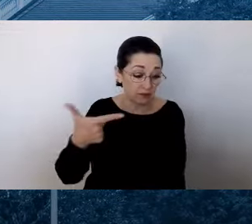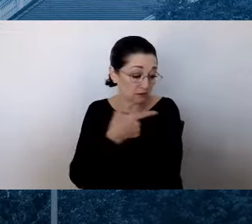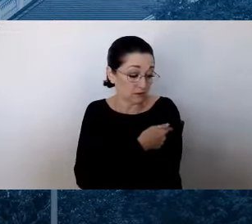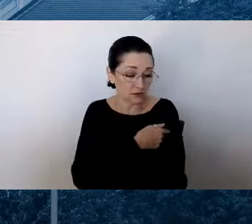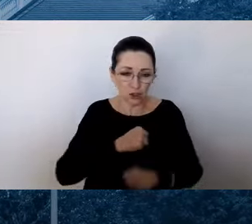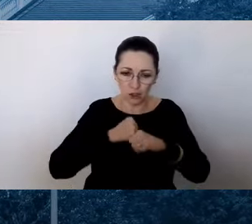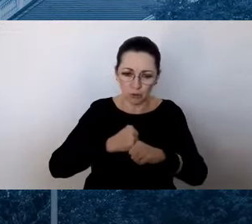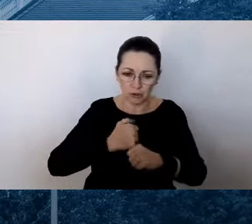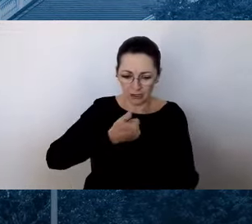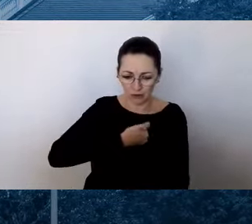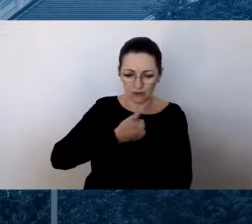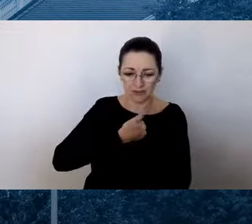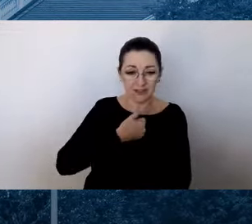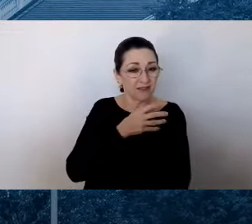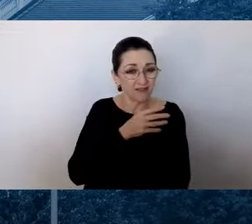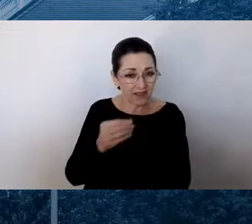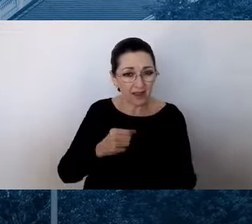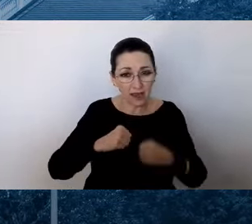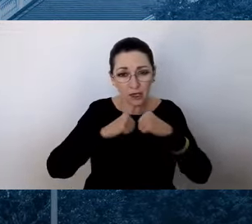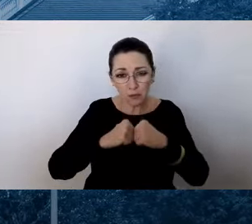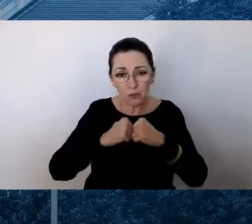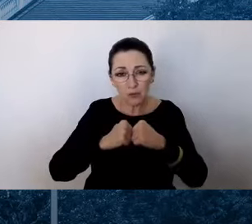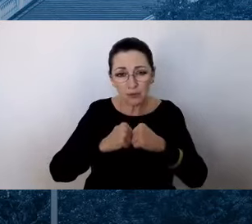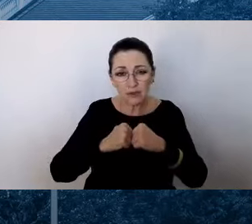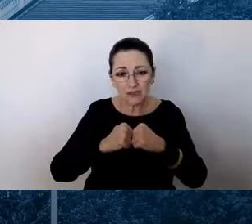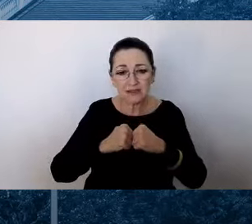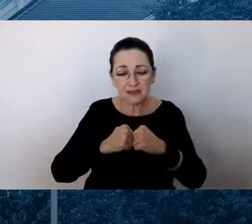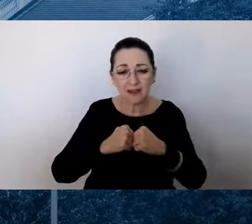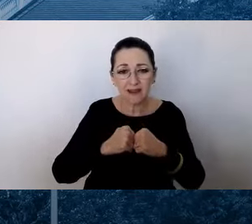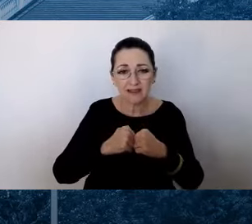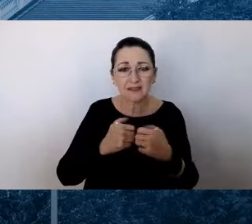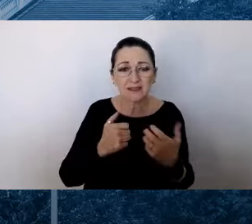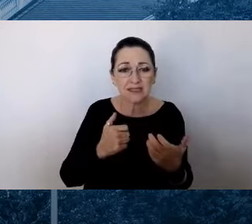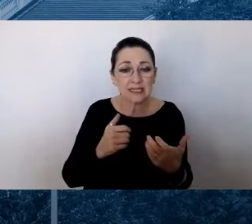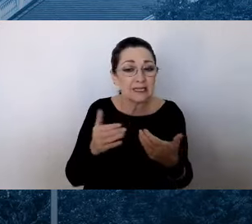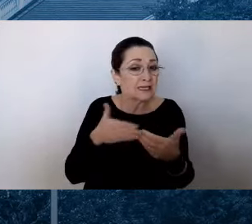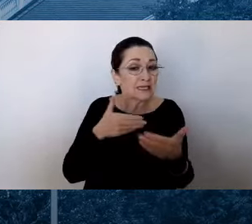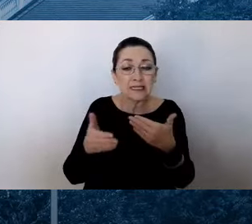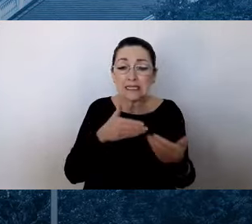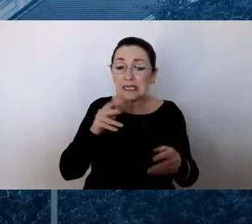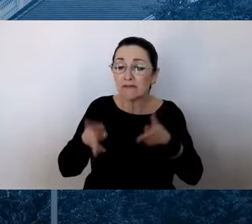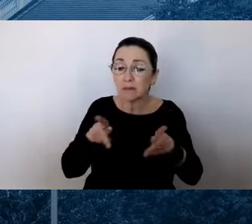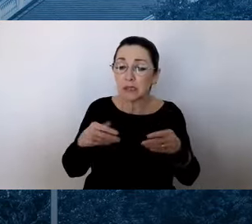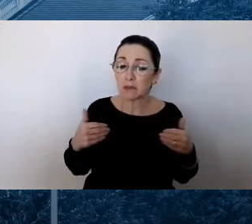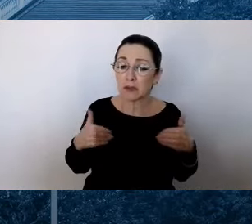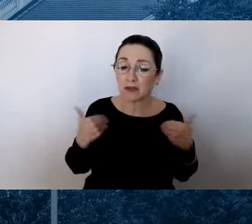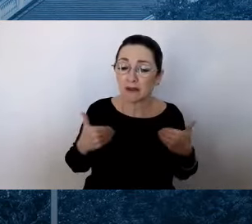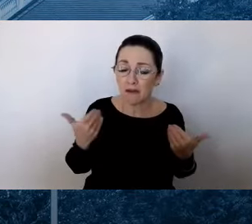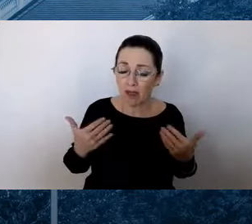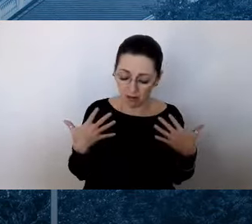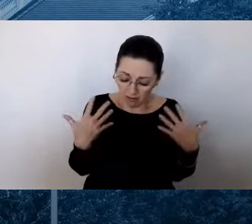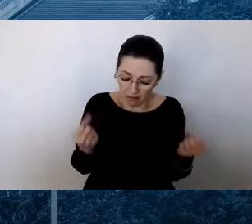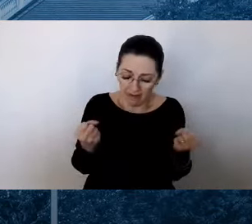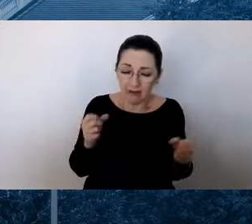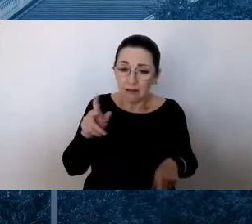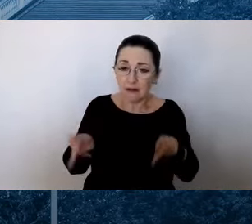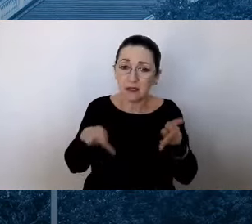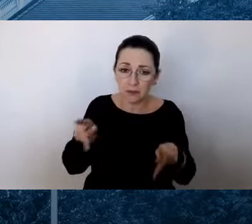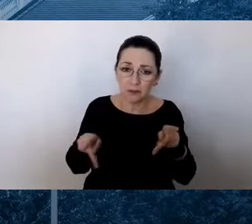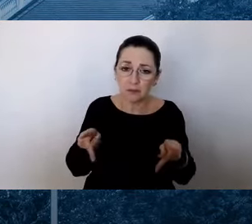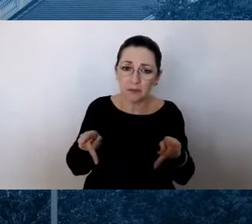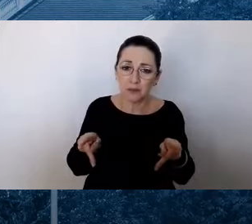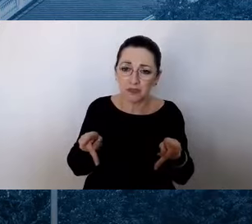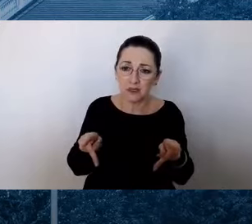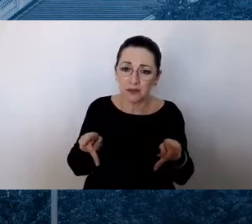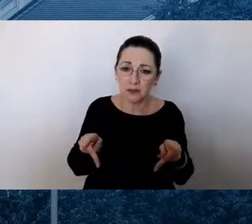and even people without chronic underlying conditions, even younger individuals are